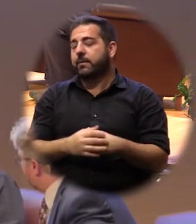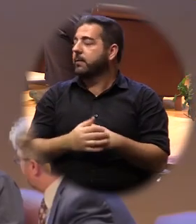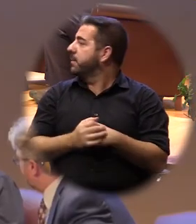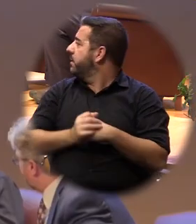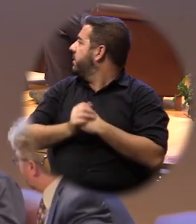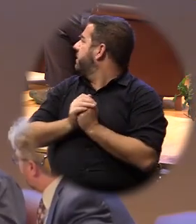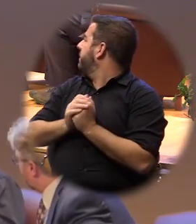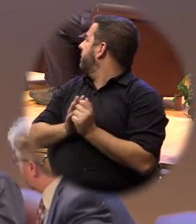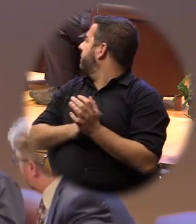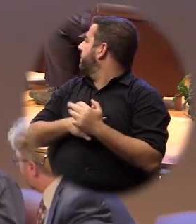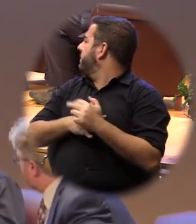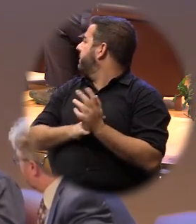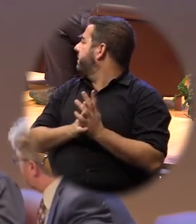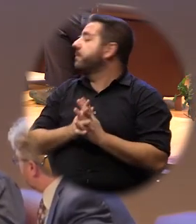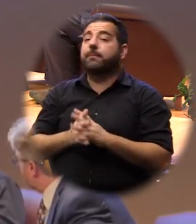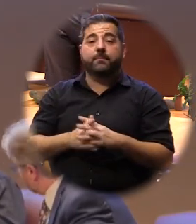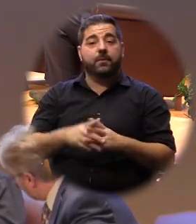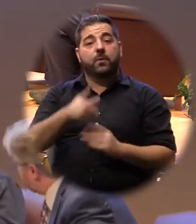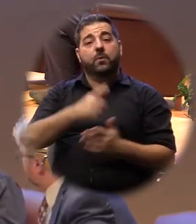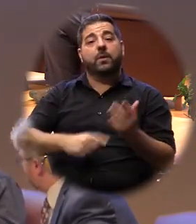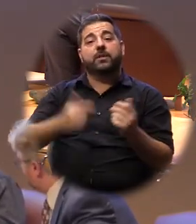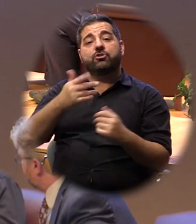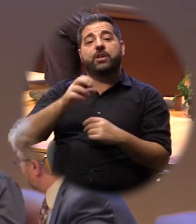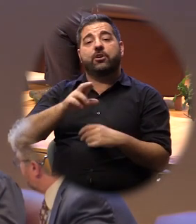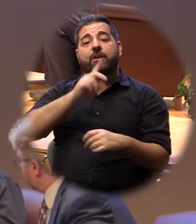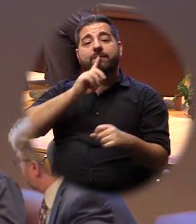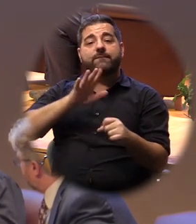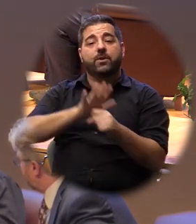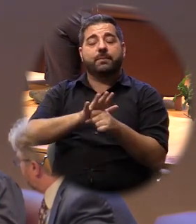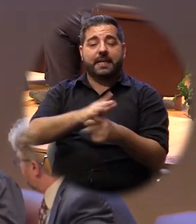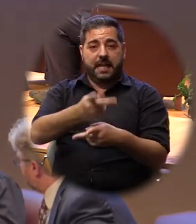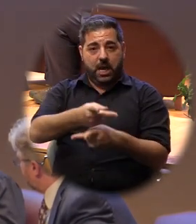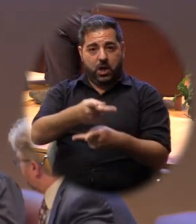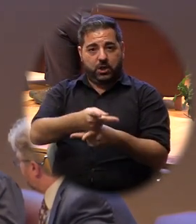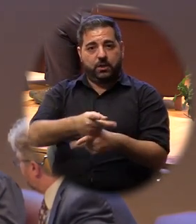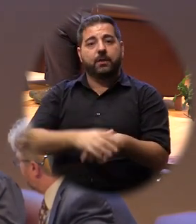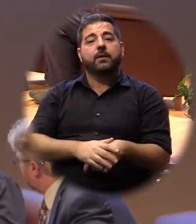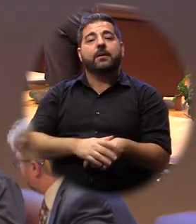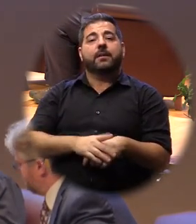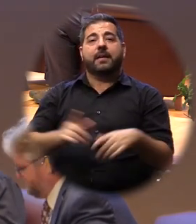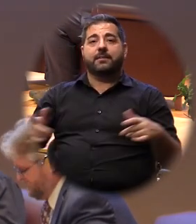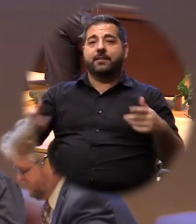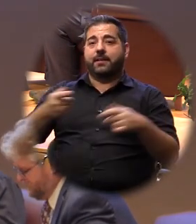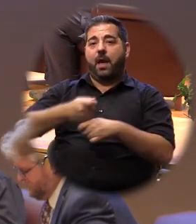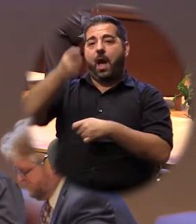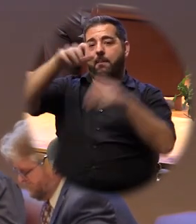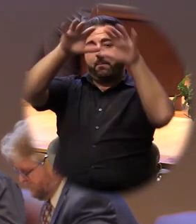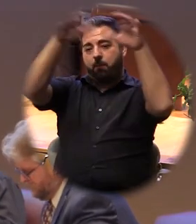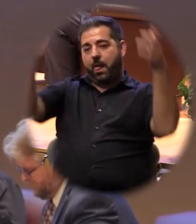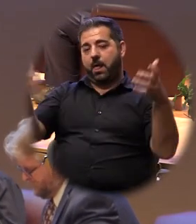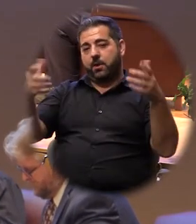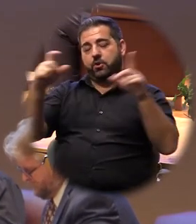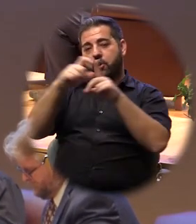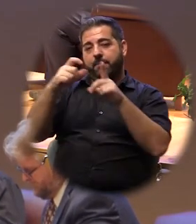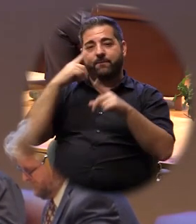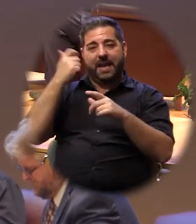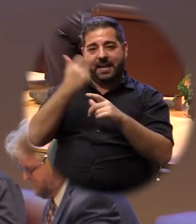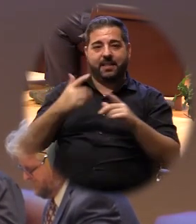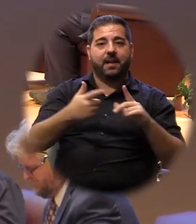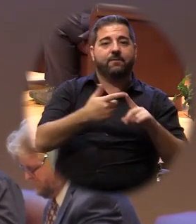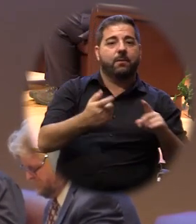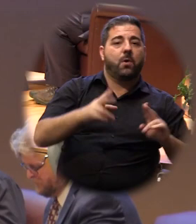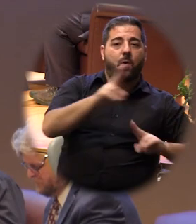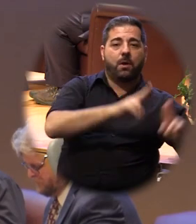I'll speak to like gender affirming care, which is kind of the umbrella term for anything from hormone